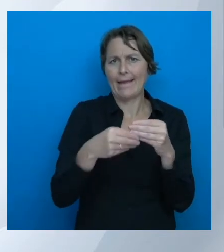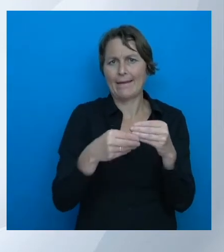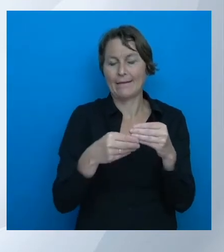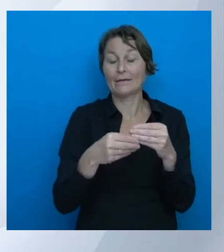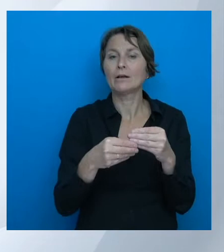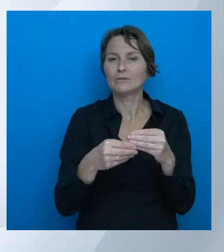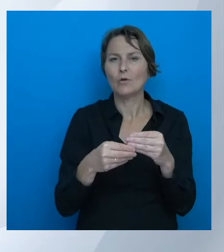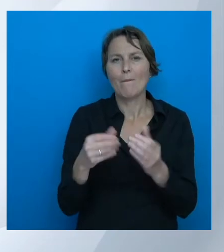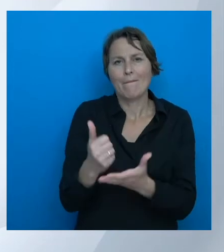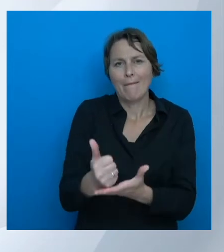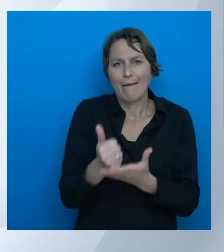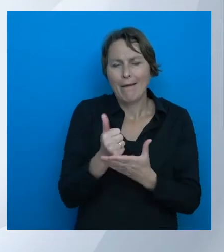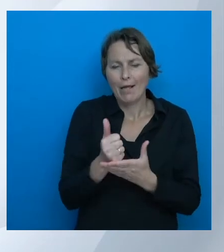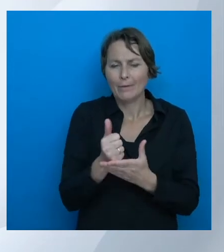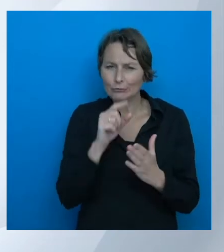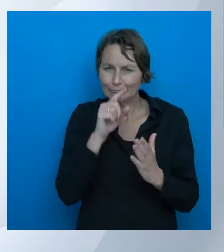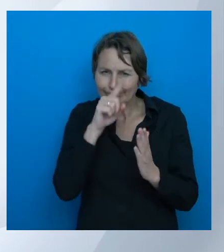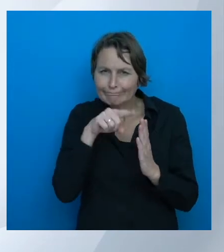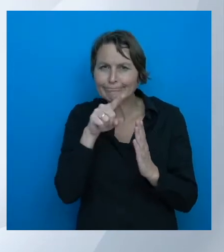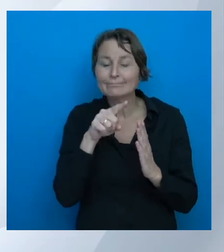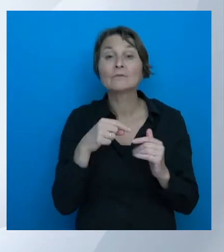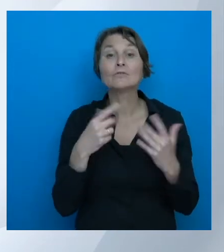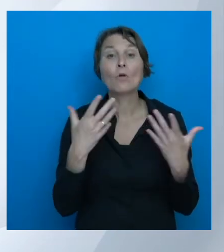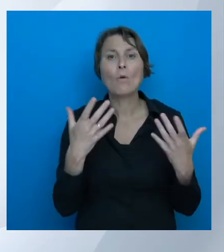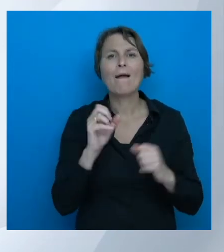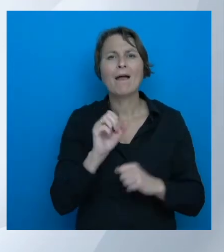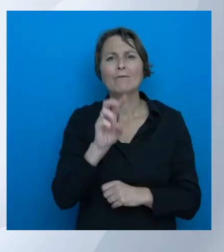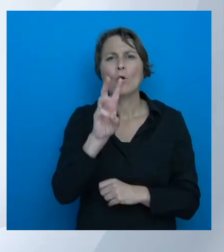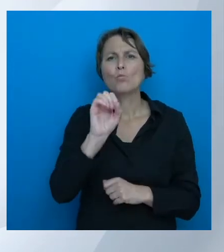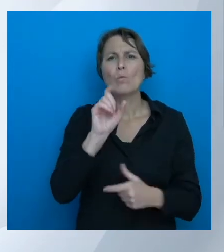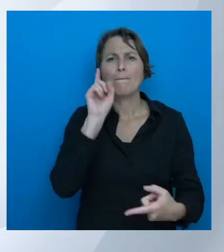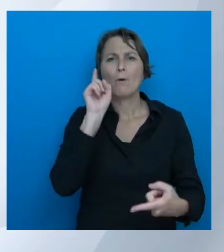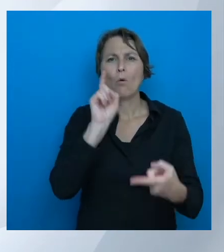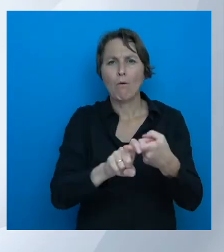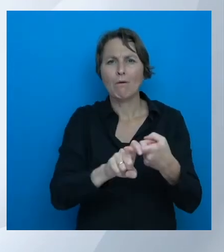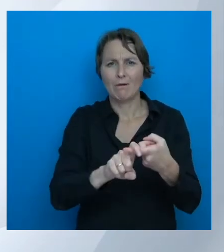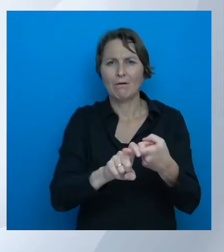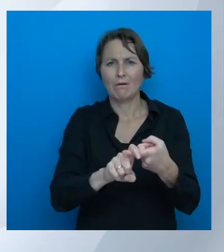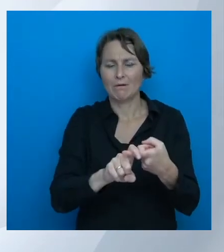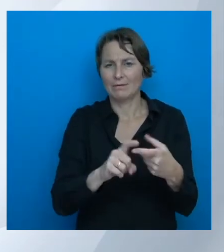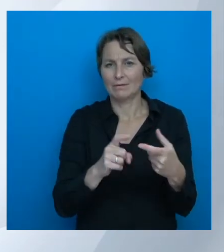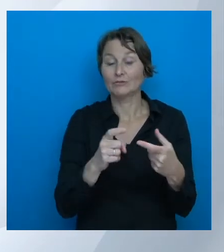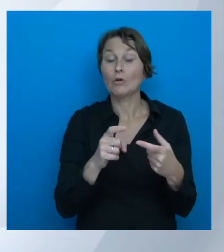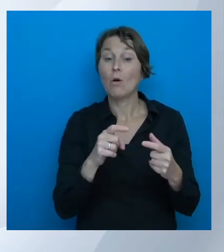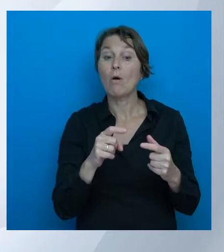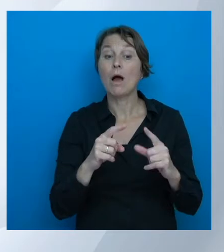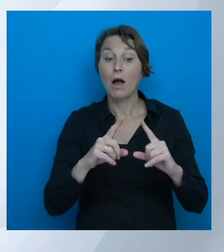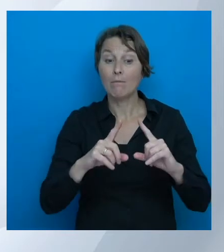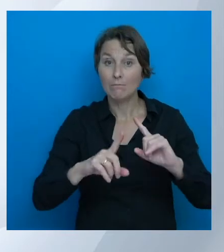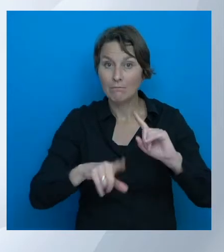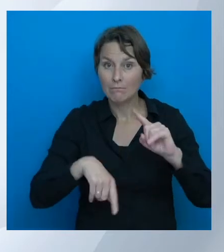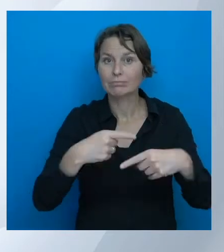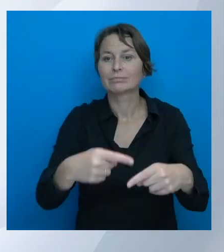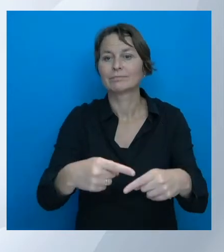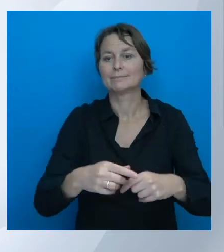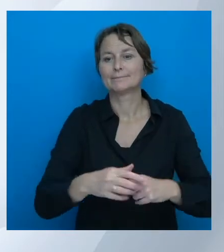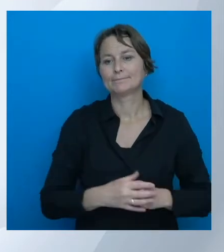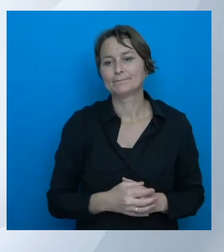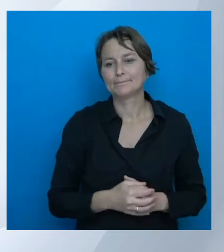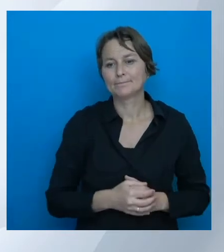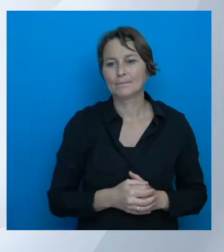It's using a webhook to make this happen. More on that in the Gatekeeper part. What you